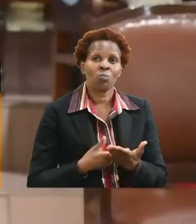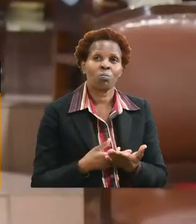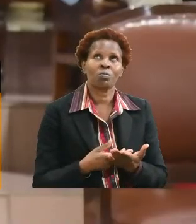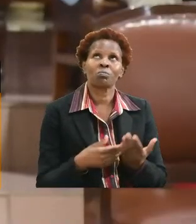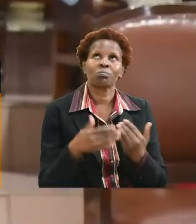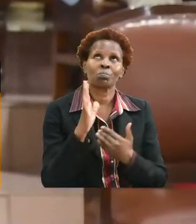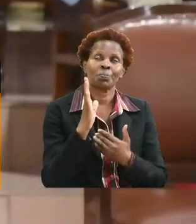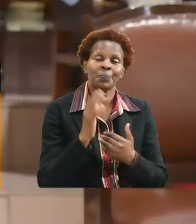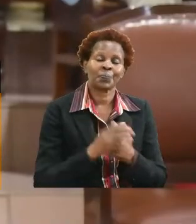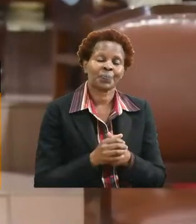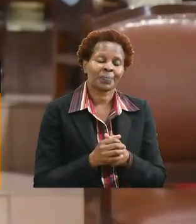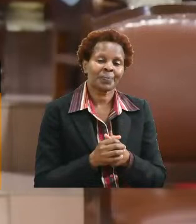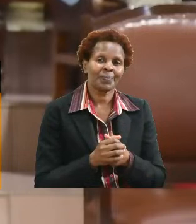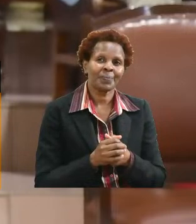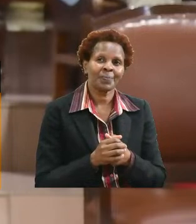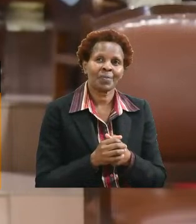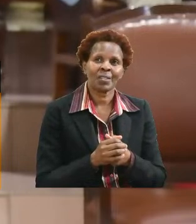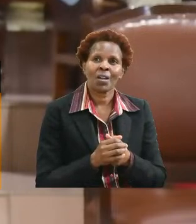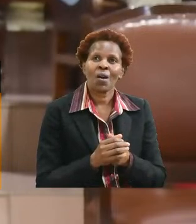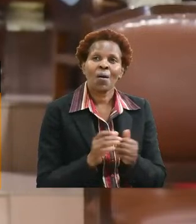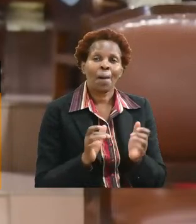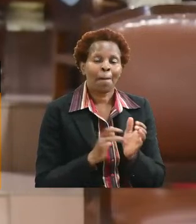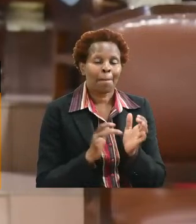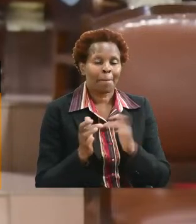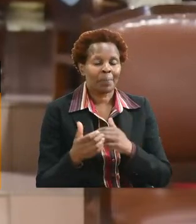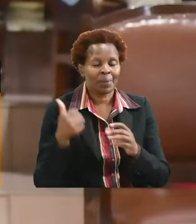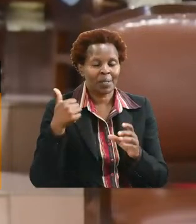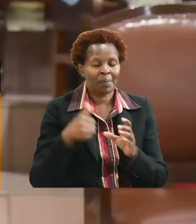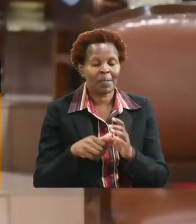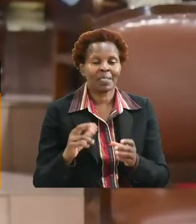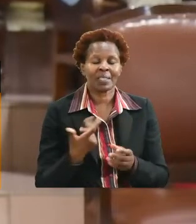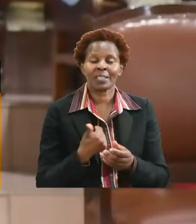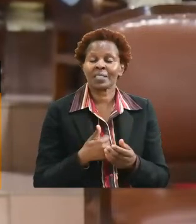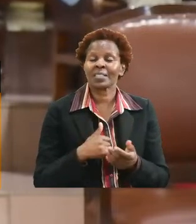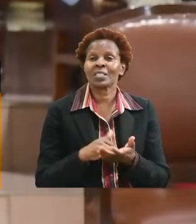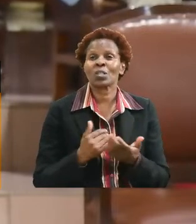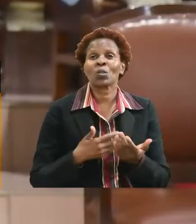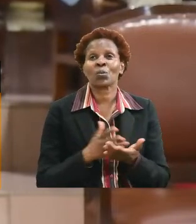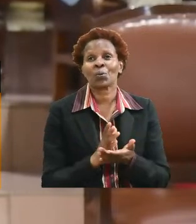be to God. Because the Bible reminds us that it is through the